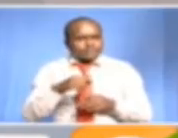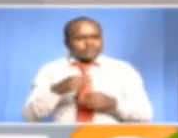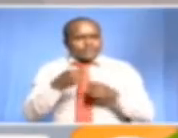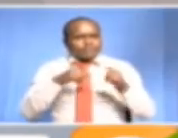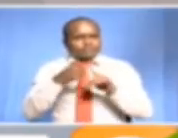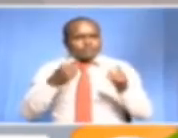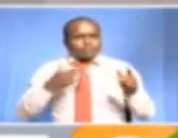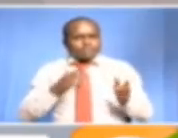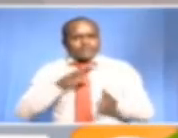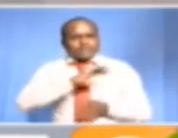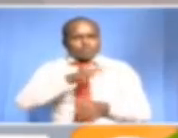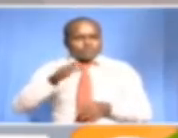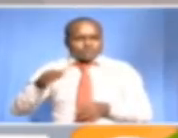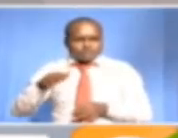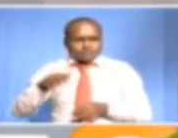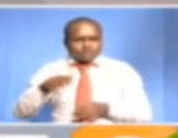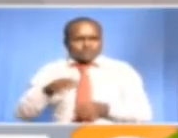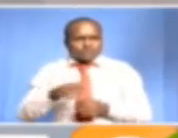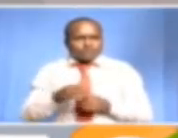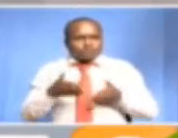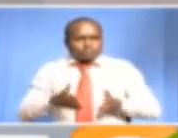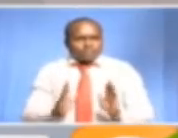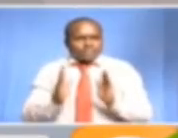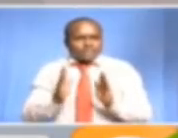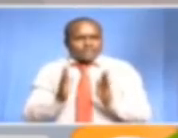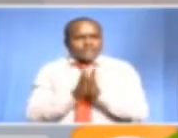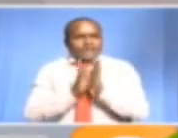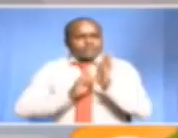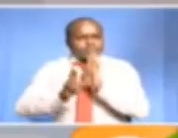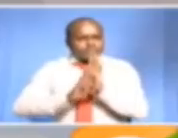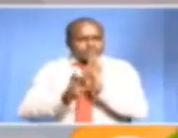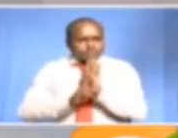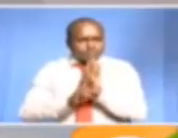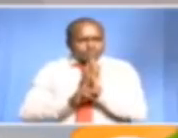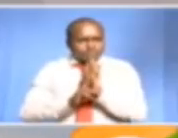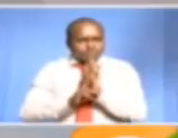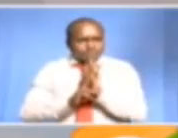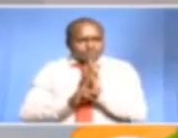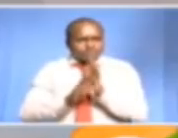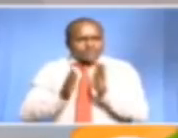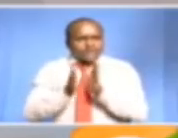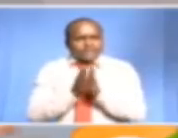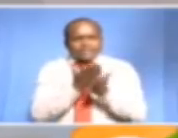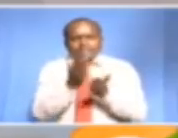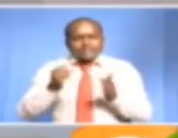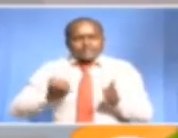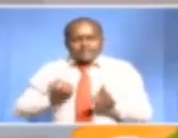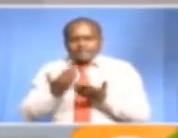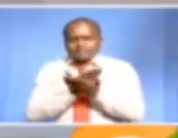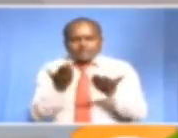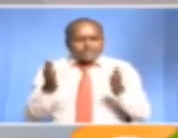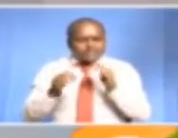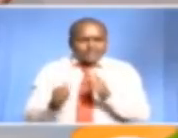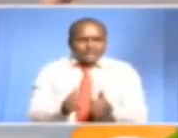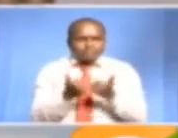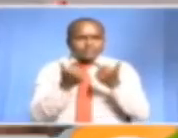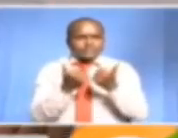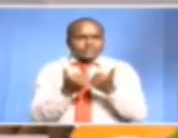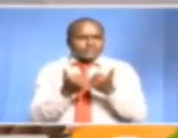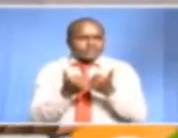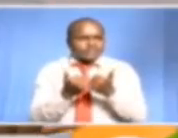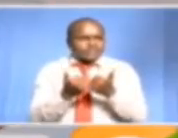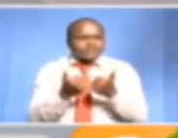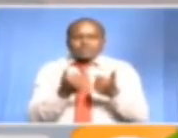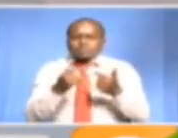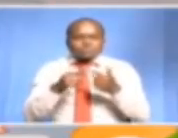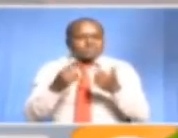county, yeah, my county of birth and representation. Of course, you know, any other girl, if anything happens to any other girl from any other